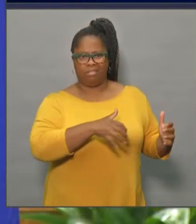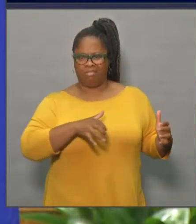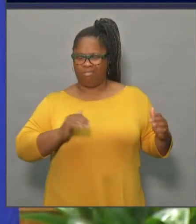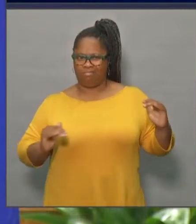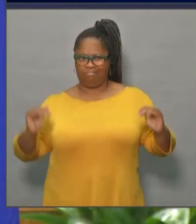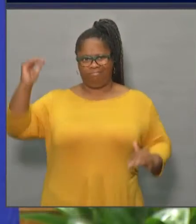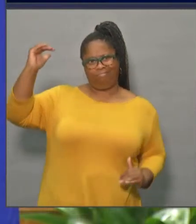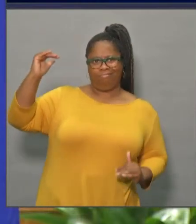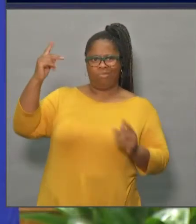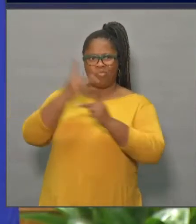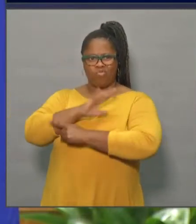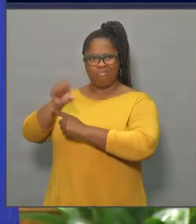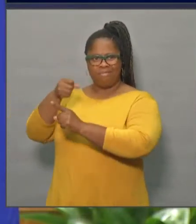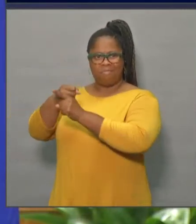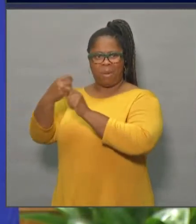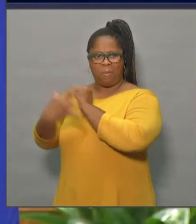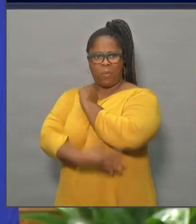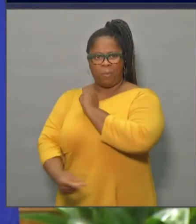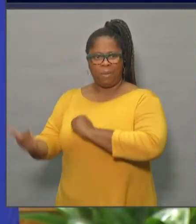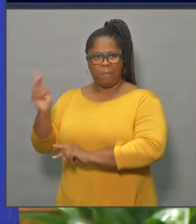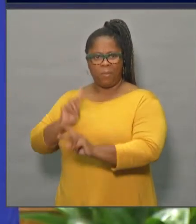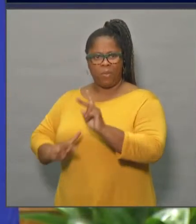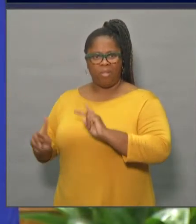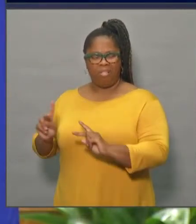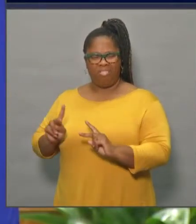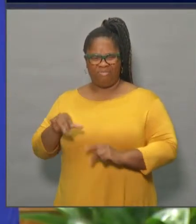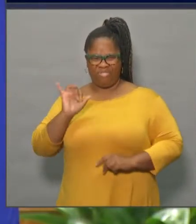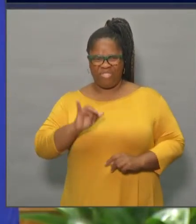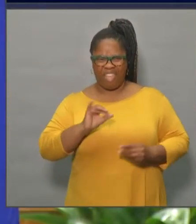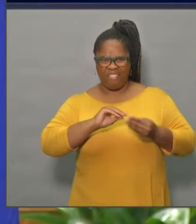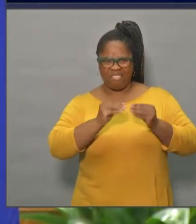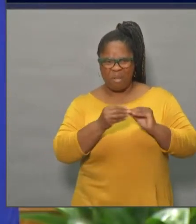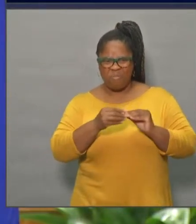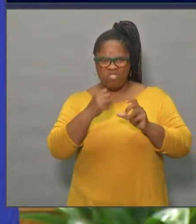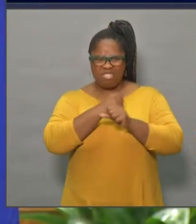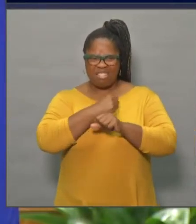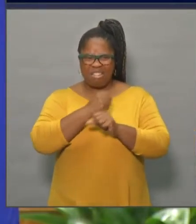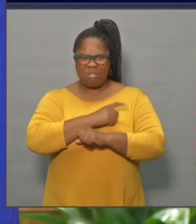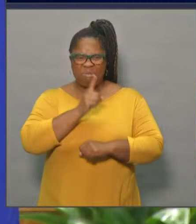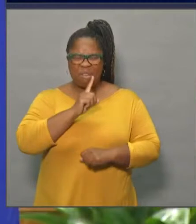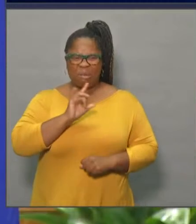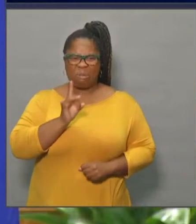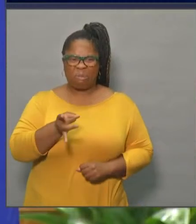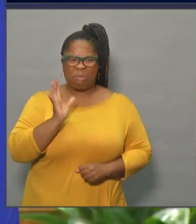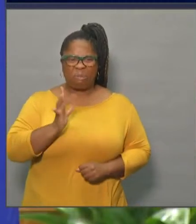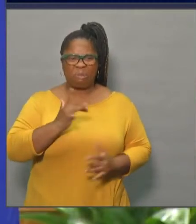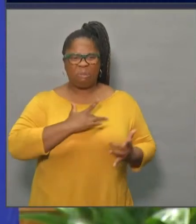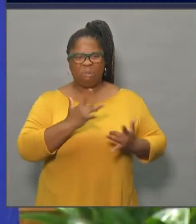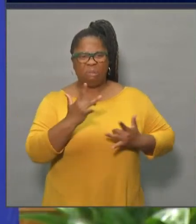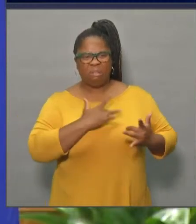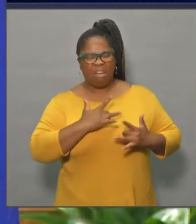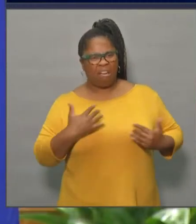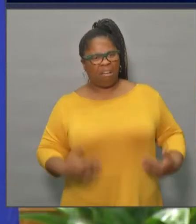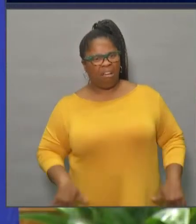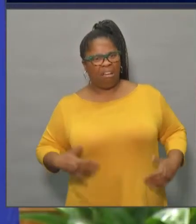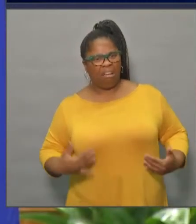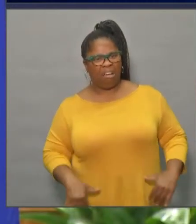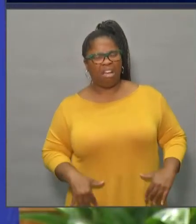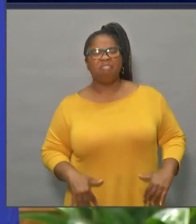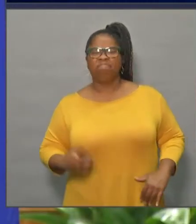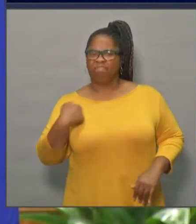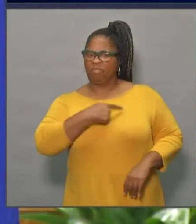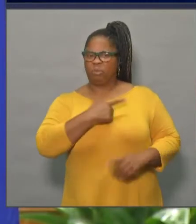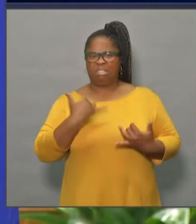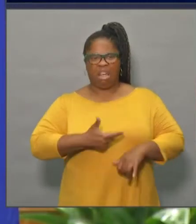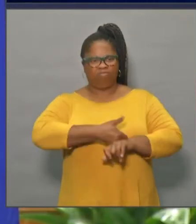noted before, this data is extraordinarily concerning, and it does require immediate collective action. And I want to thank all